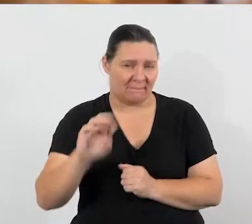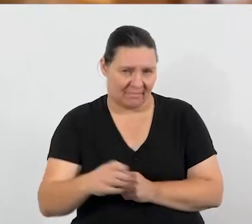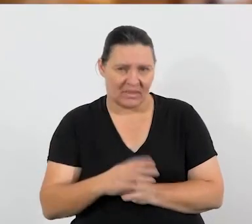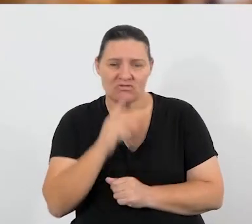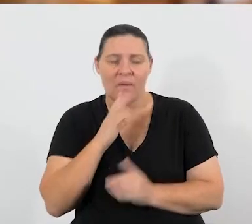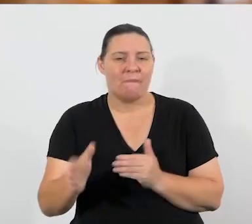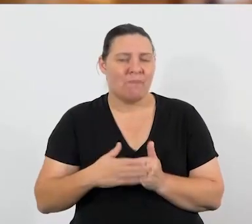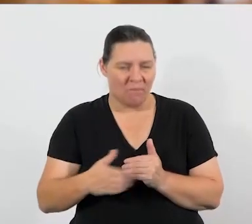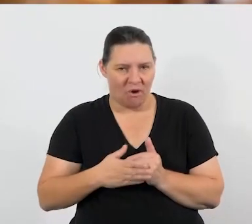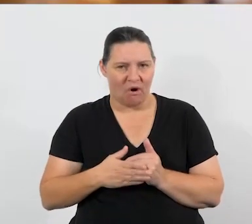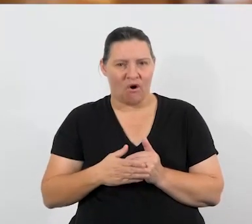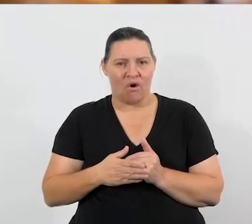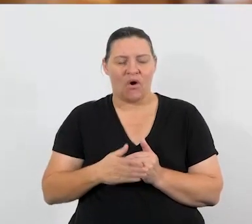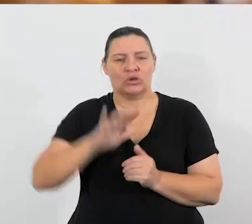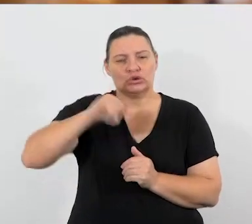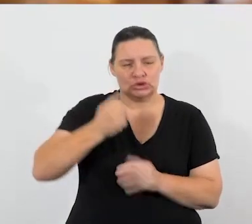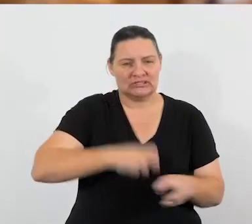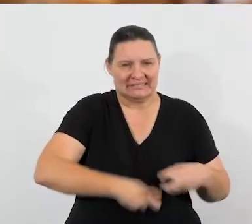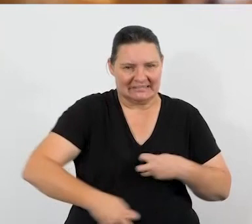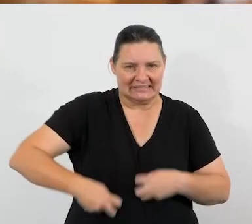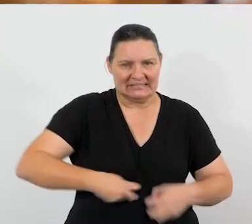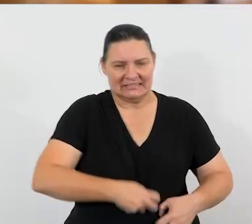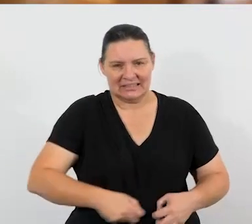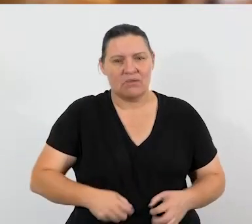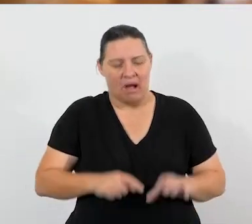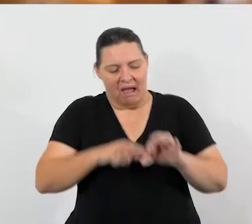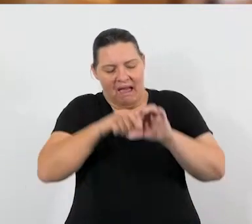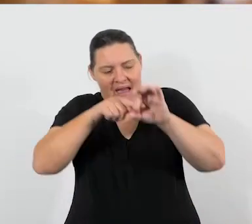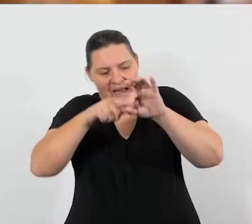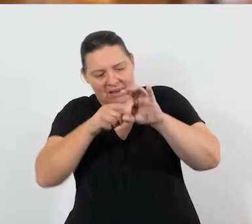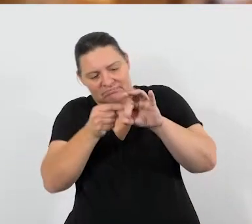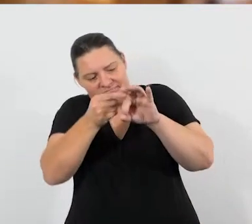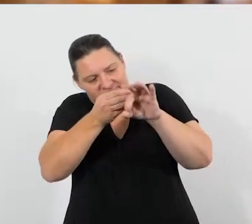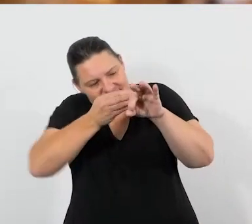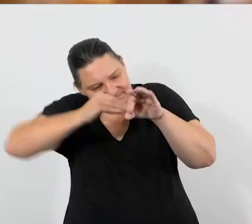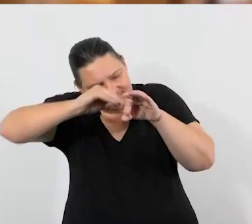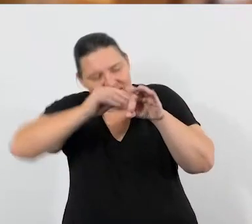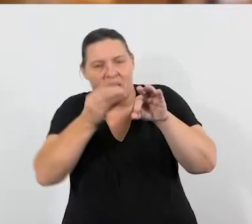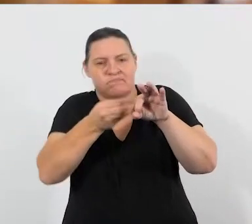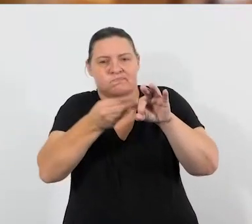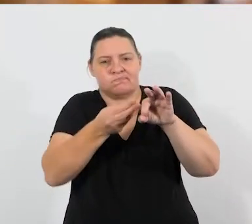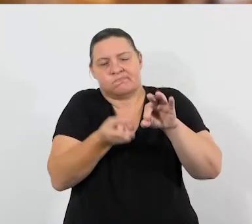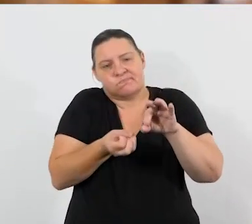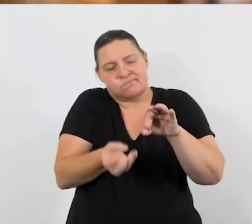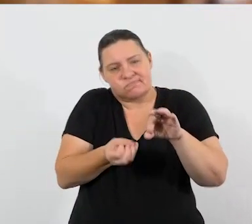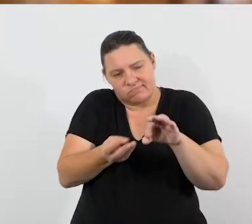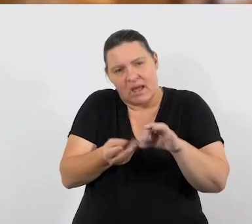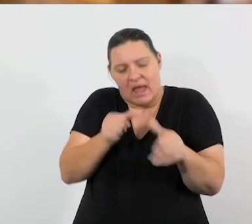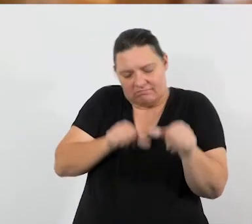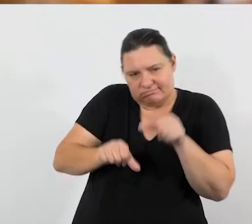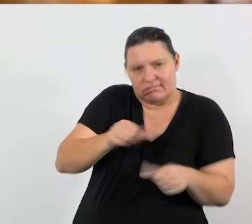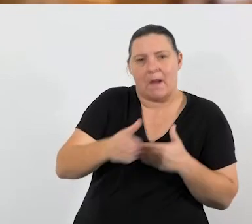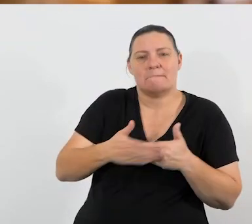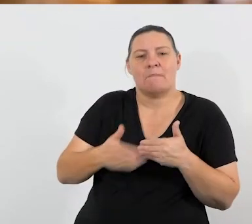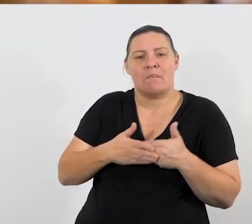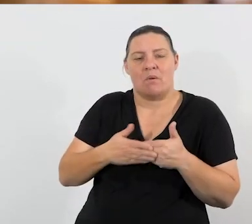further digested by digestive juices that are secreted by the walls of the intestines, and then absorption starts taking